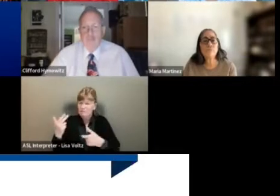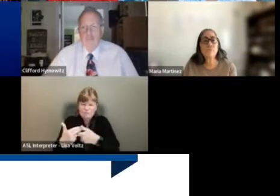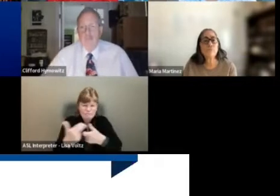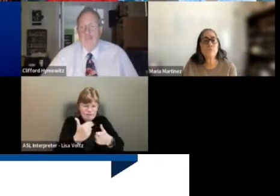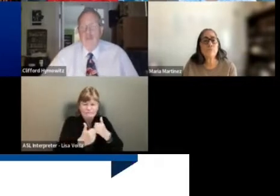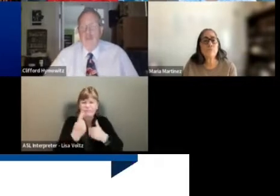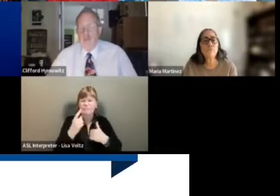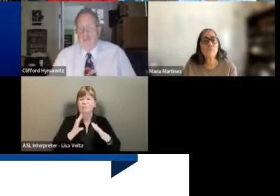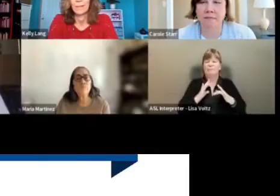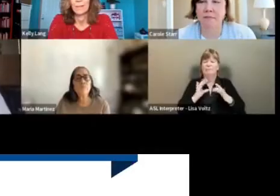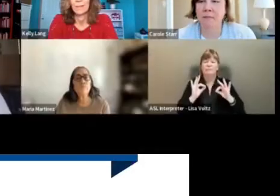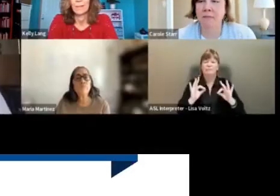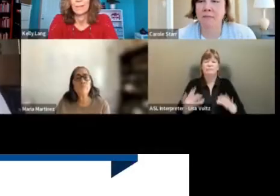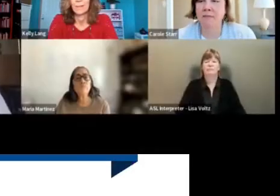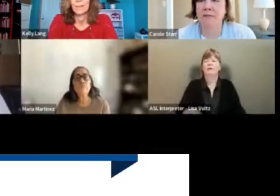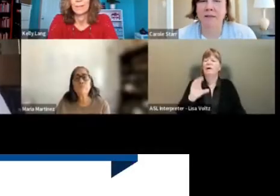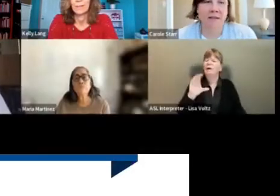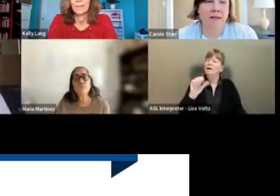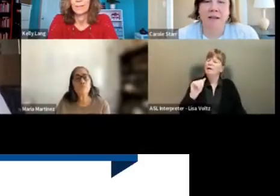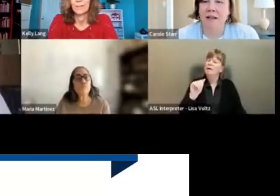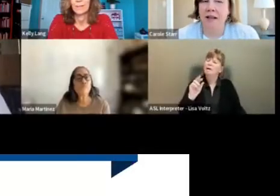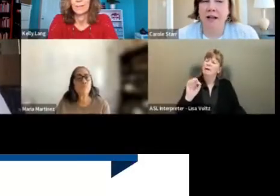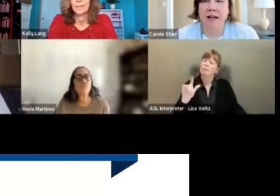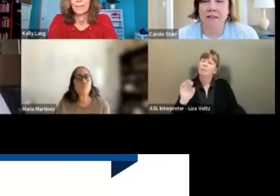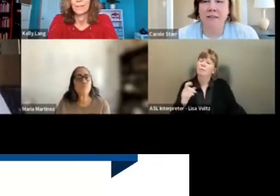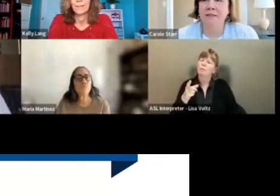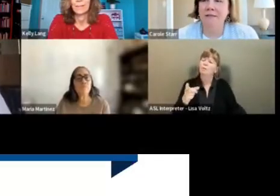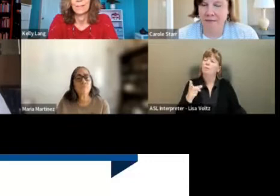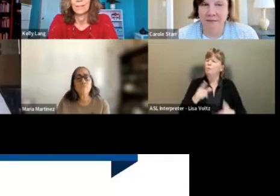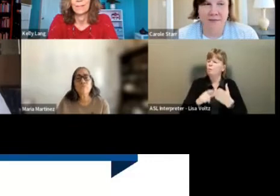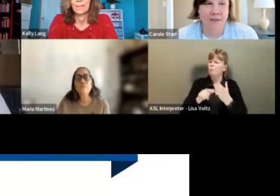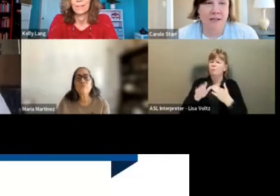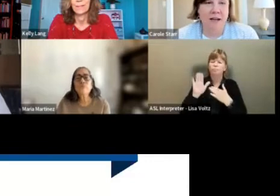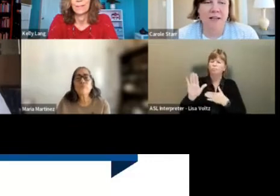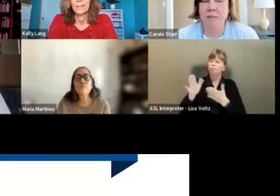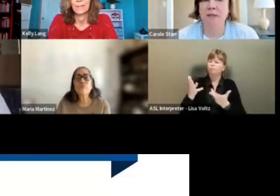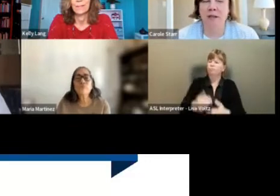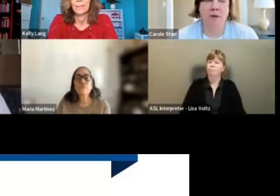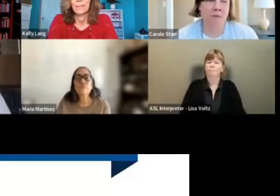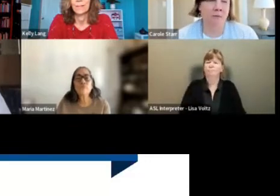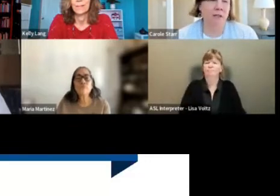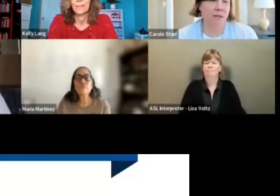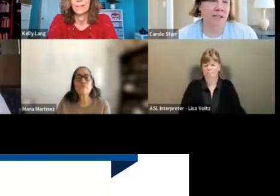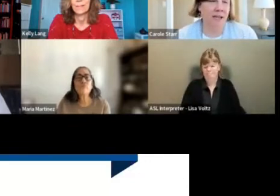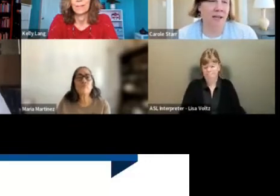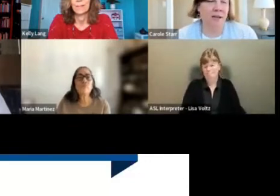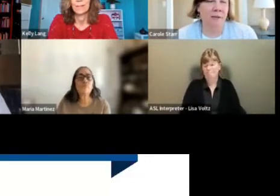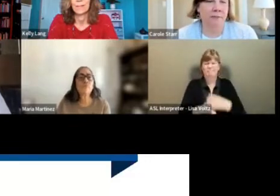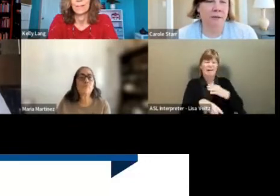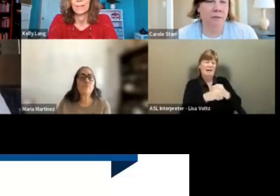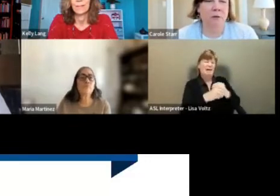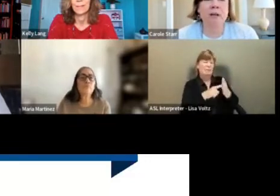said. Carol, what would be your advice? I think building on what Maria was